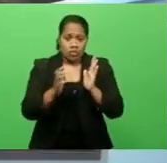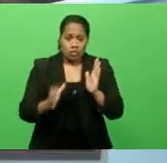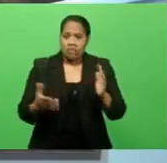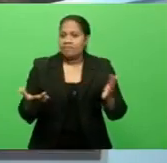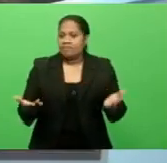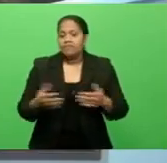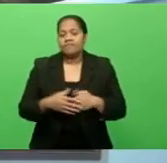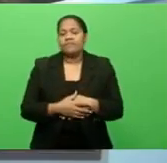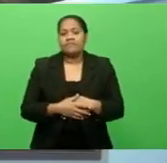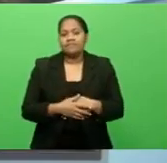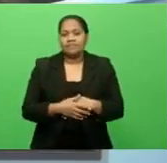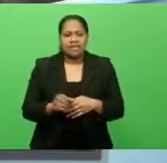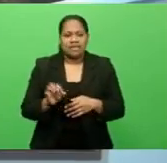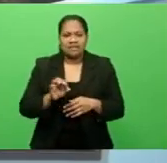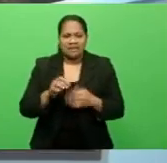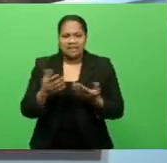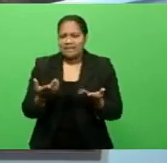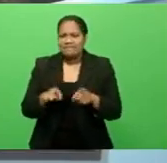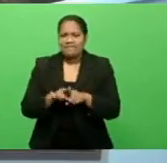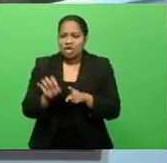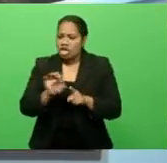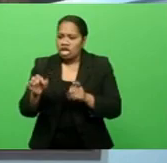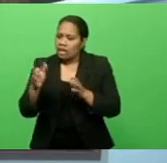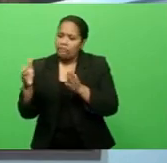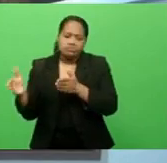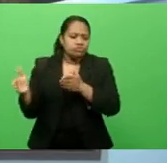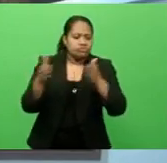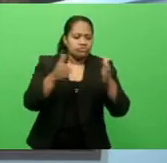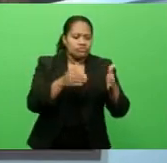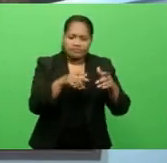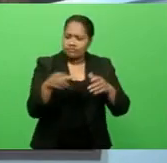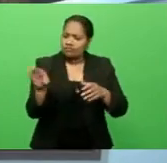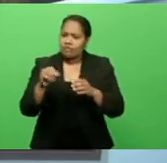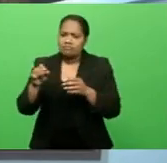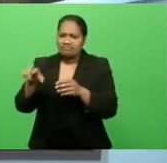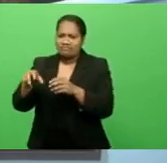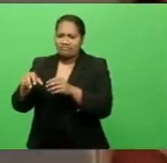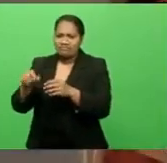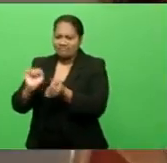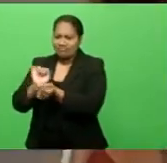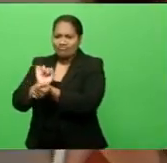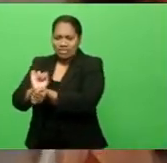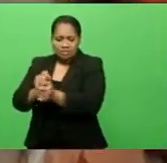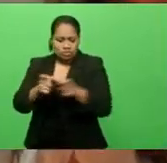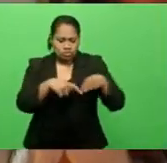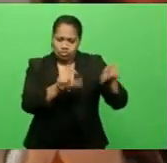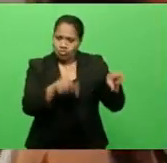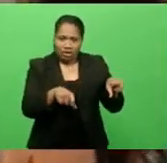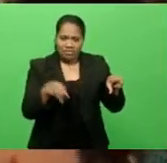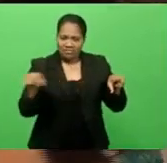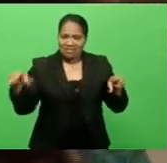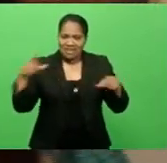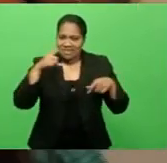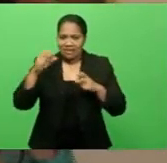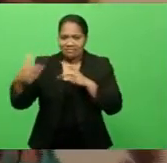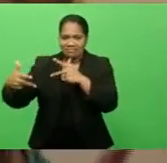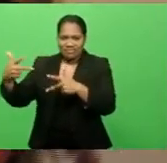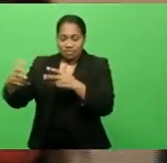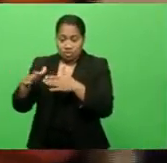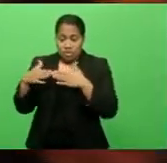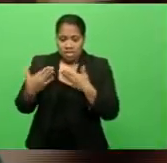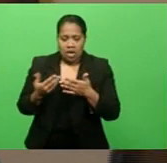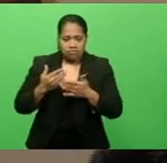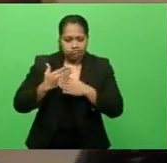being moved from the prison to the court. The European Union is also working on launching a project with the NGO Homes